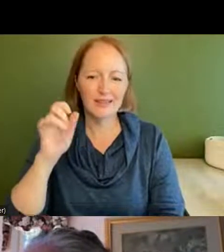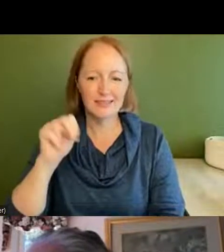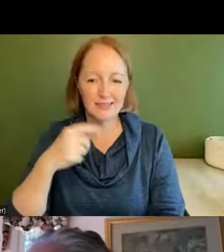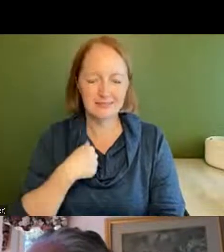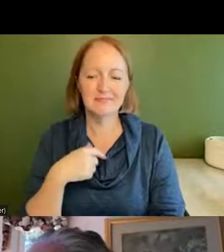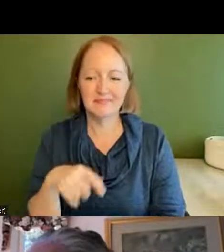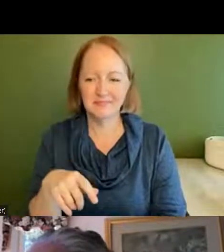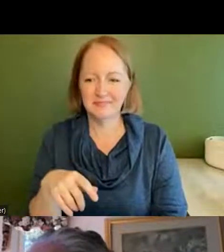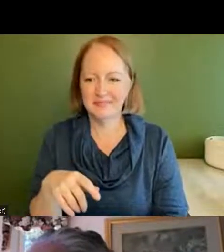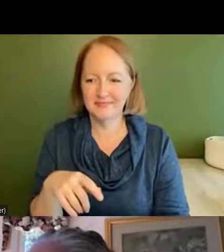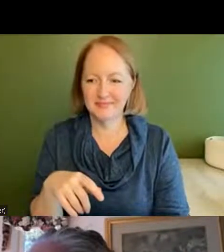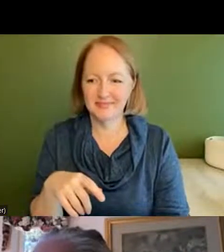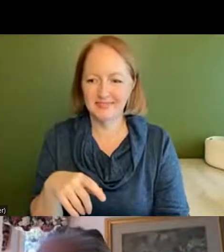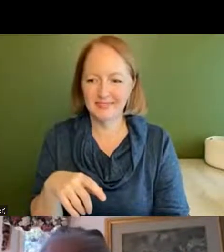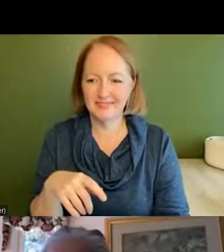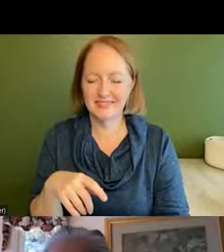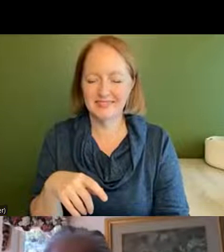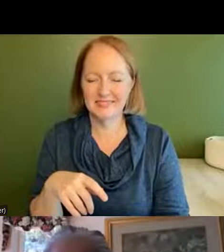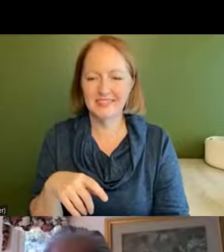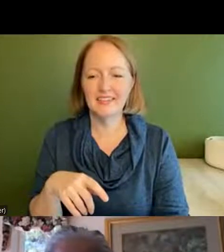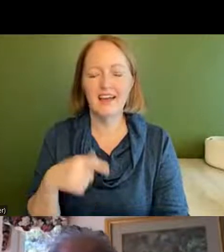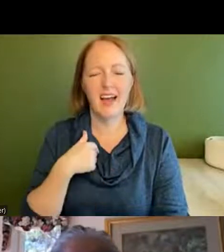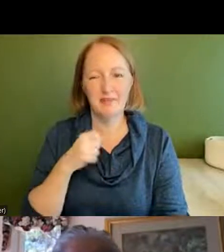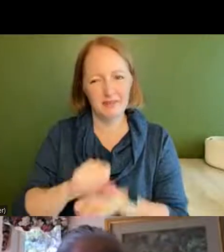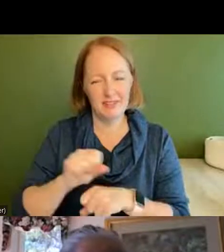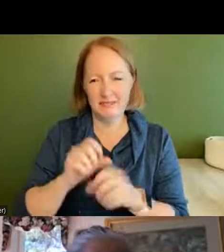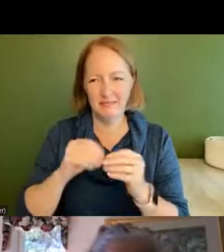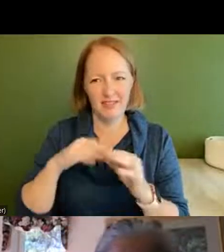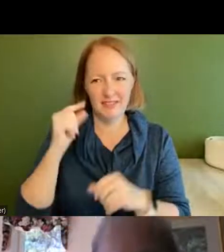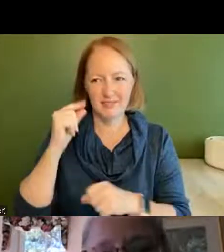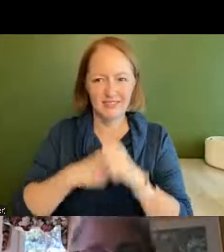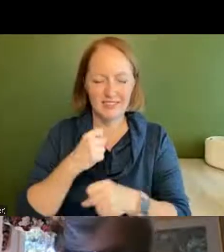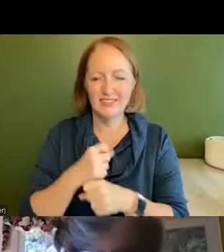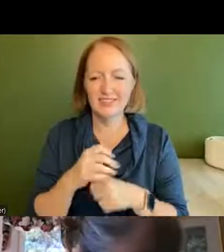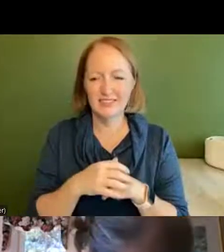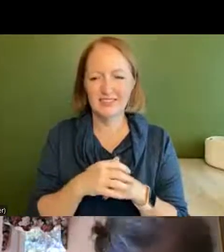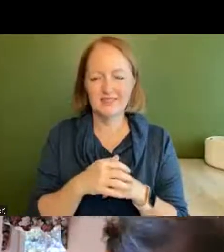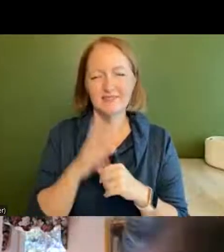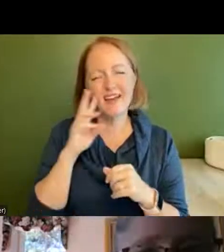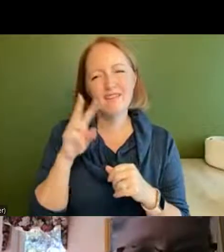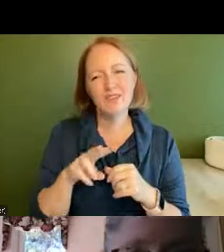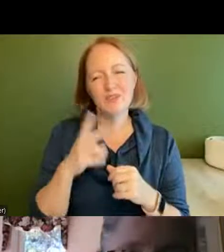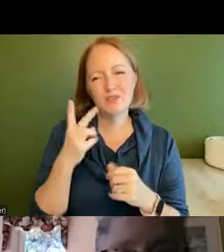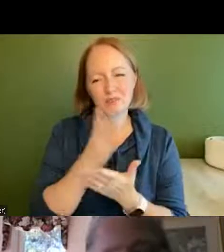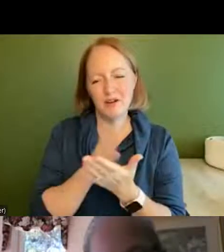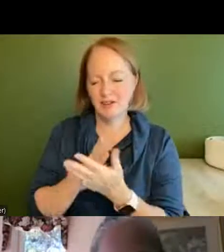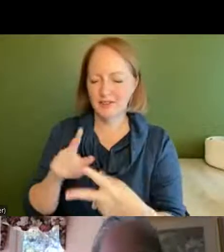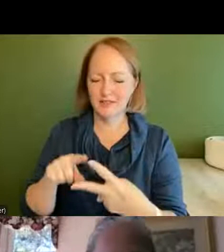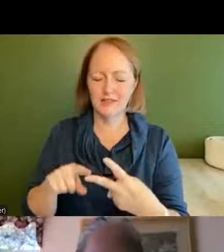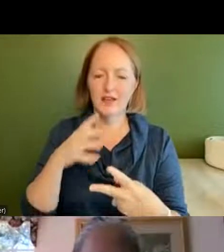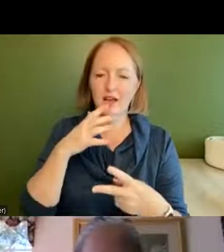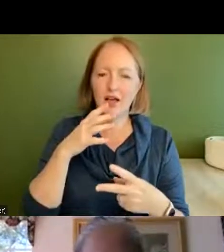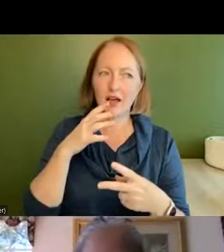and like she said, I've been doing this for over 20 years. I look at it in 2 parts. I look at it in the adult day